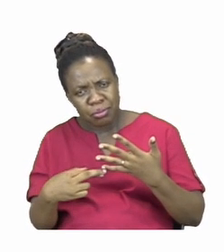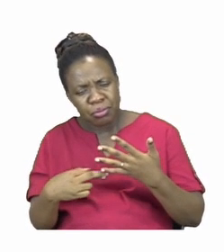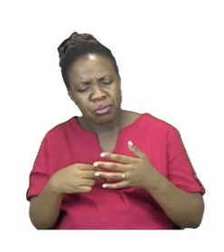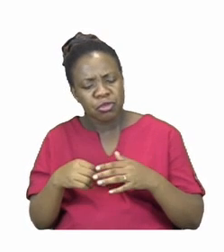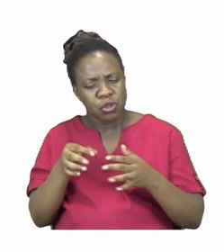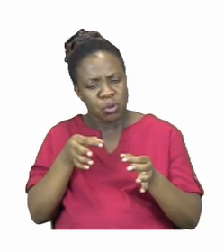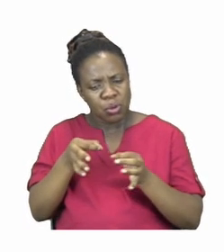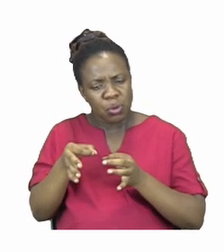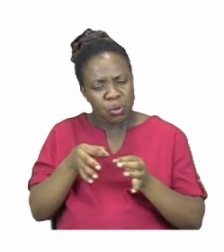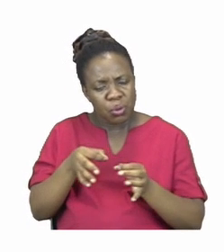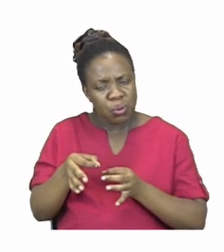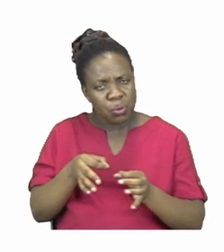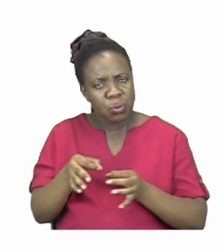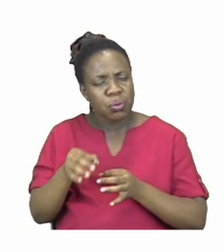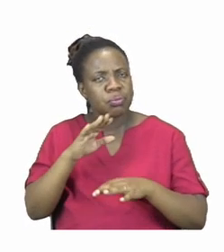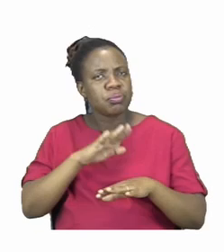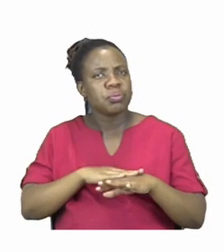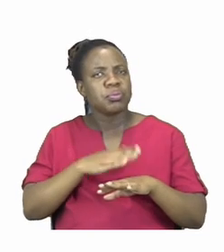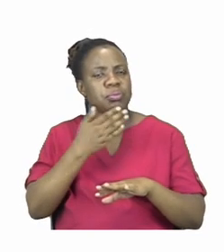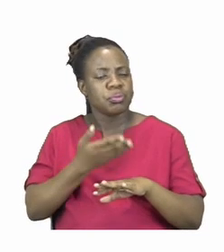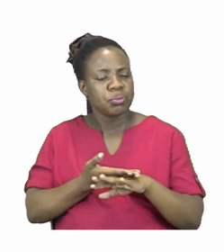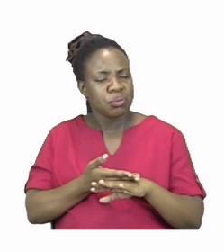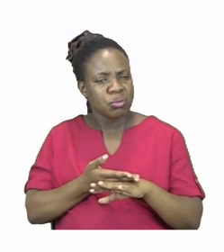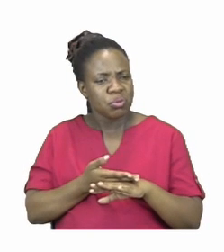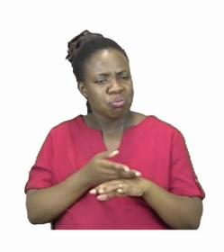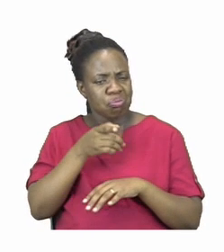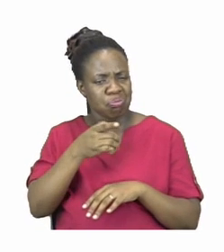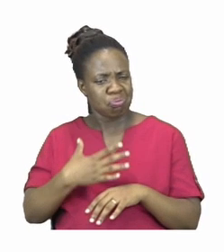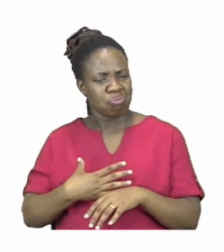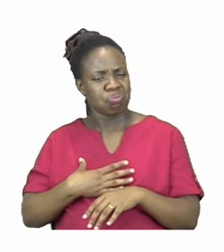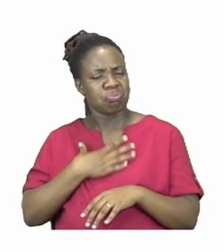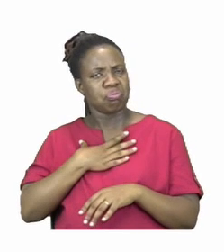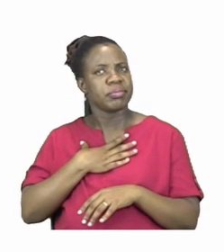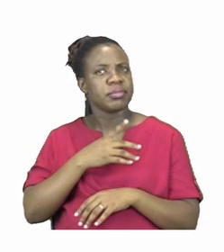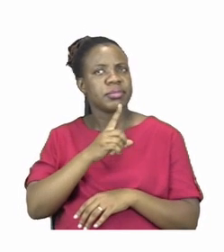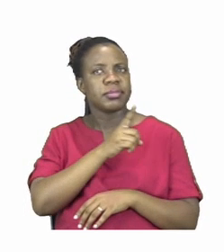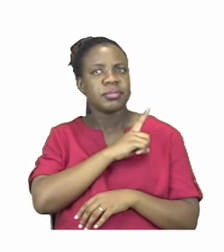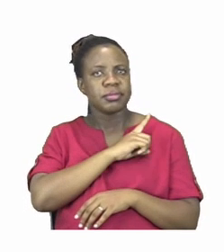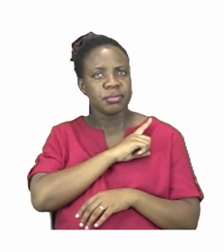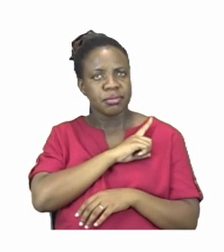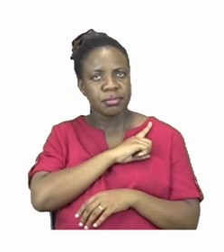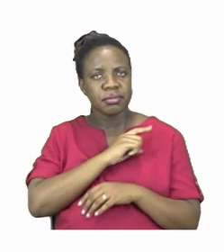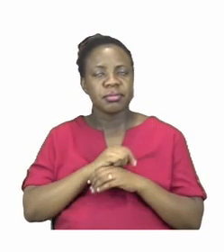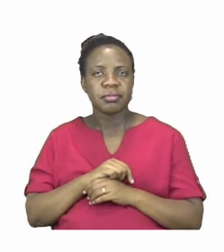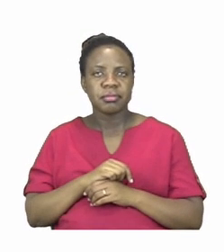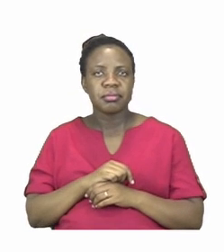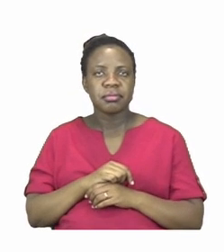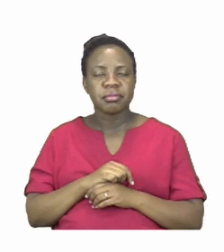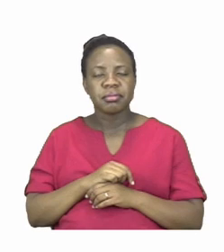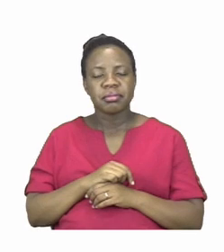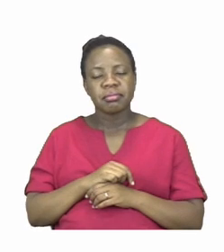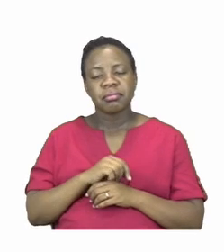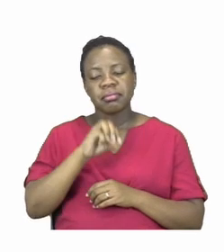And if we're going to use the word which is used for a choice or